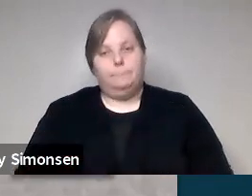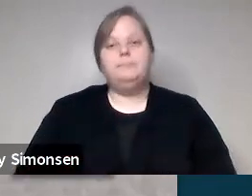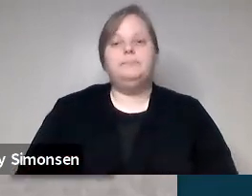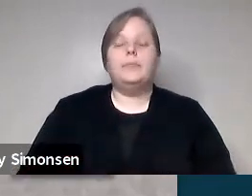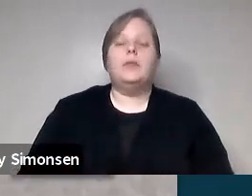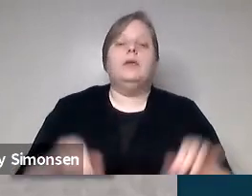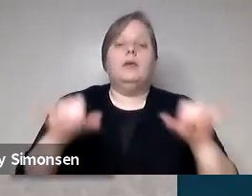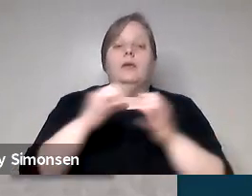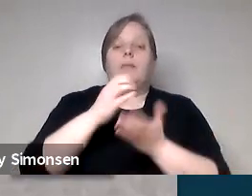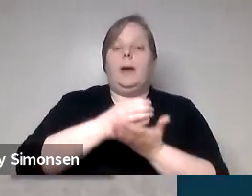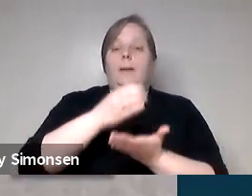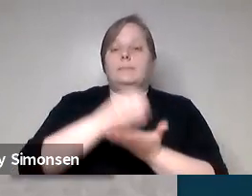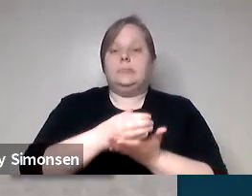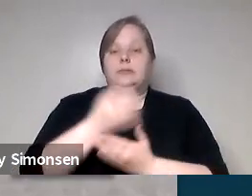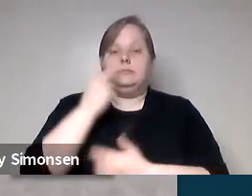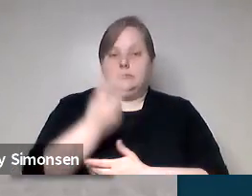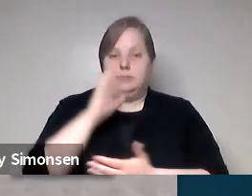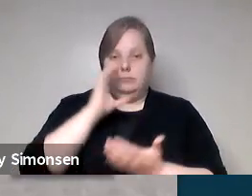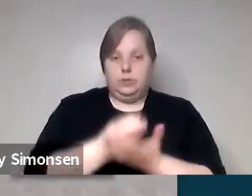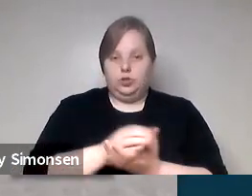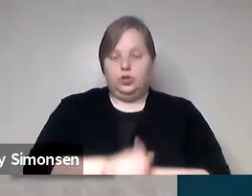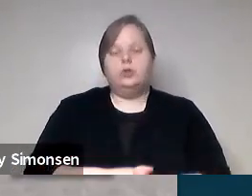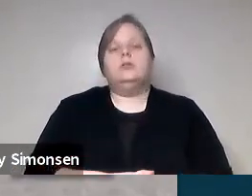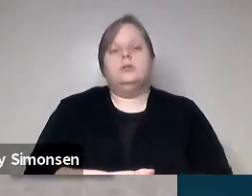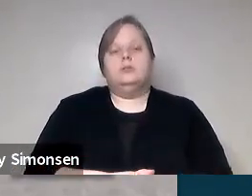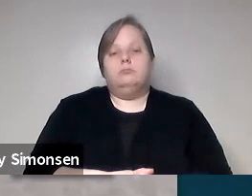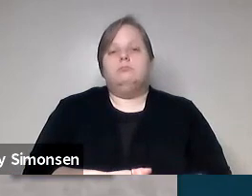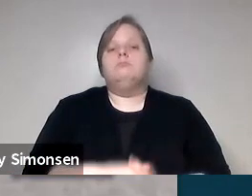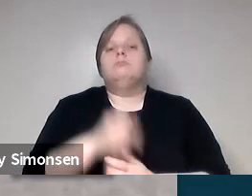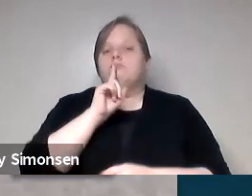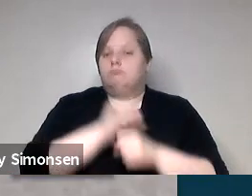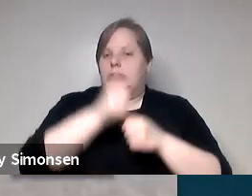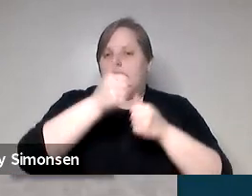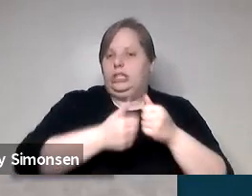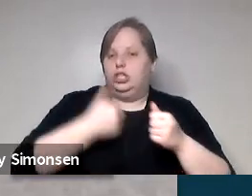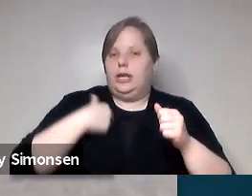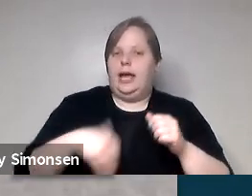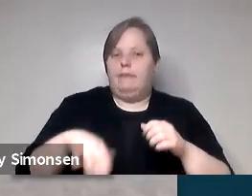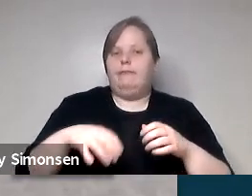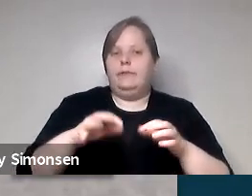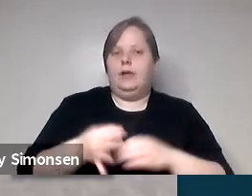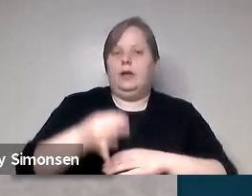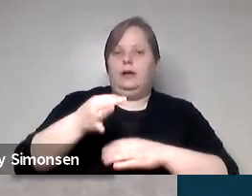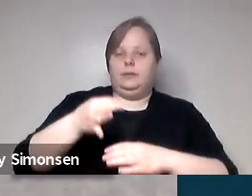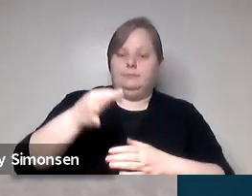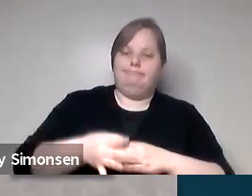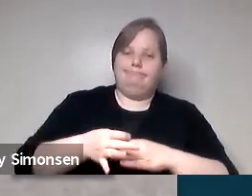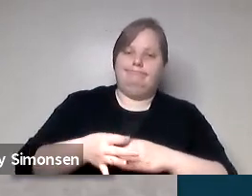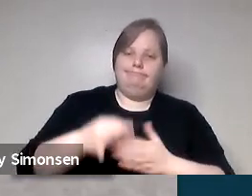cups here that I have pictured do have a bump dot, not a bump dot. This is